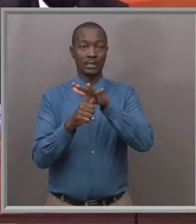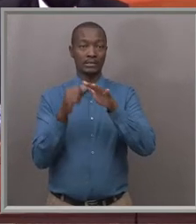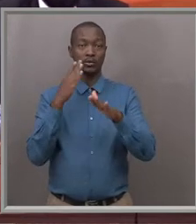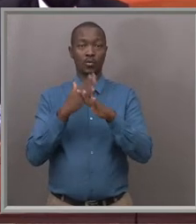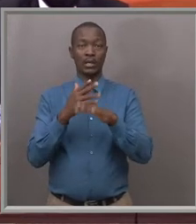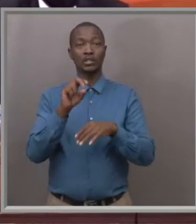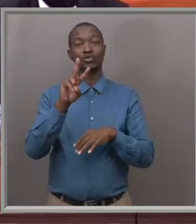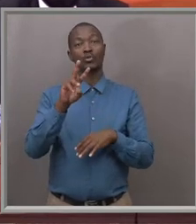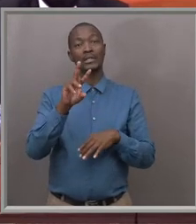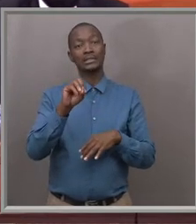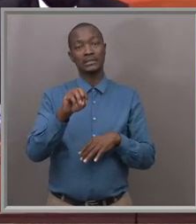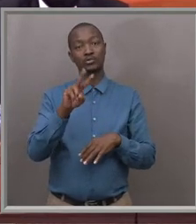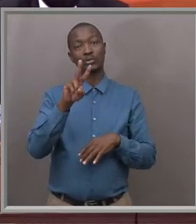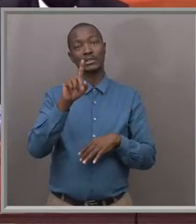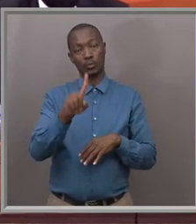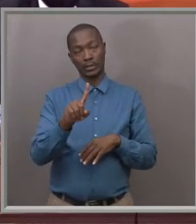2021.